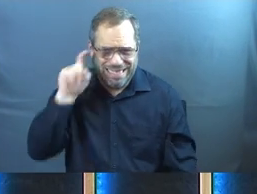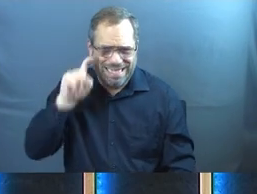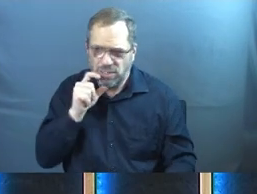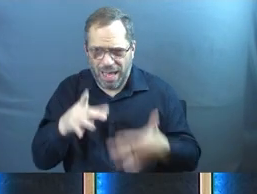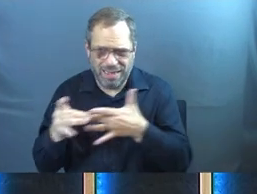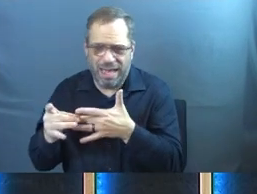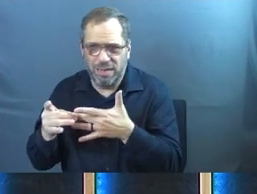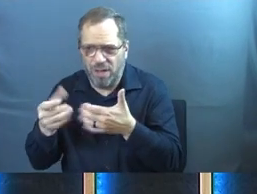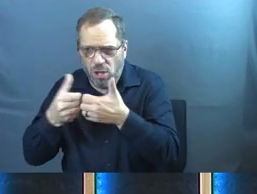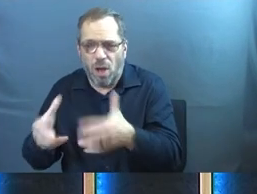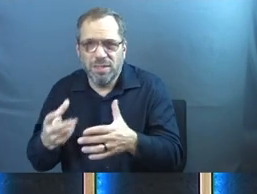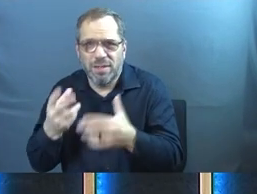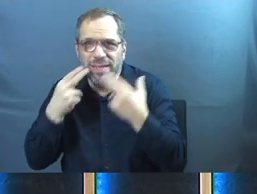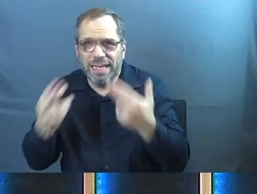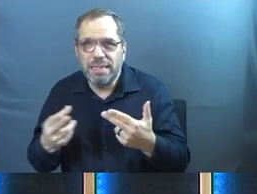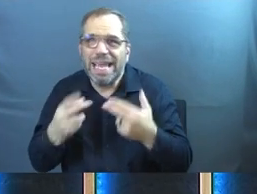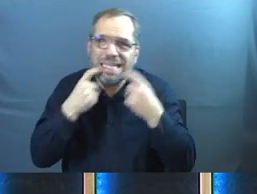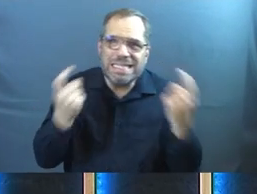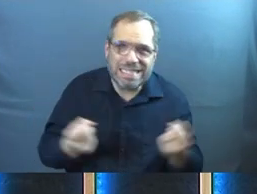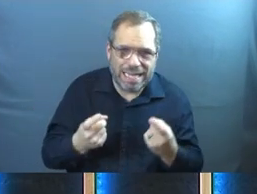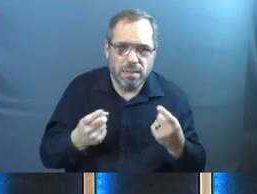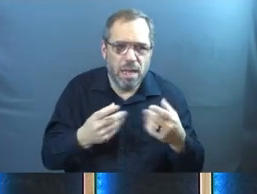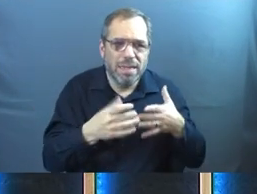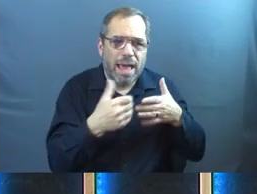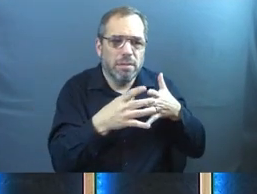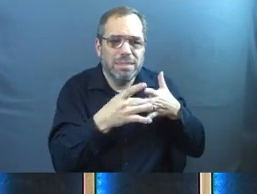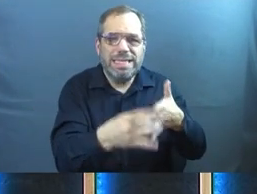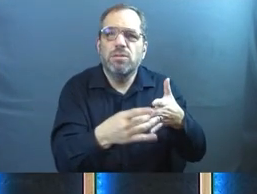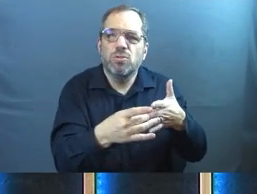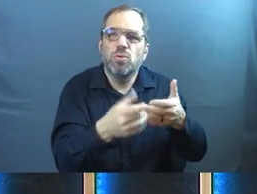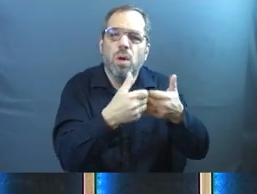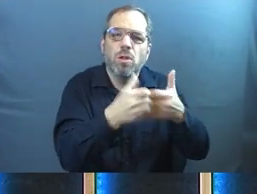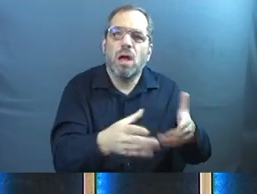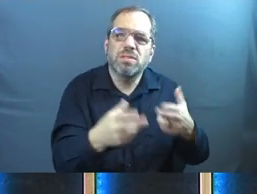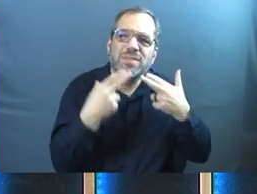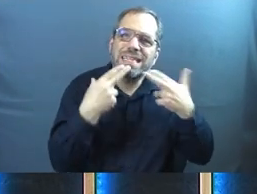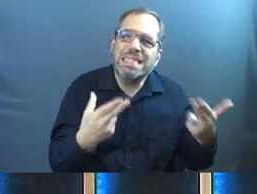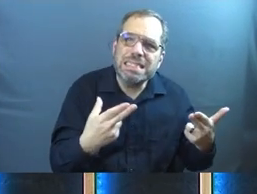lead to a loss of innocence. It is sin that leads to a loss of innocence. Amen.